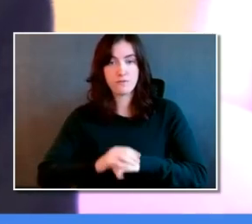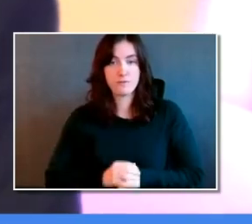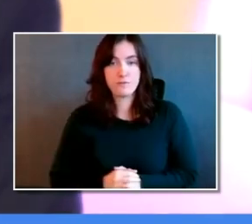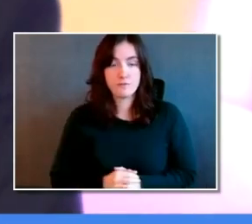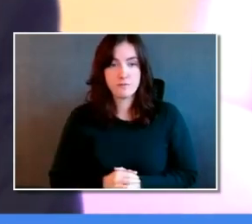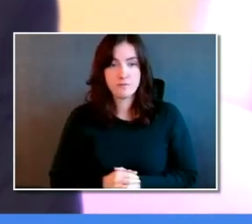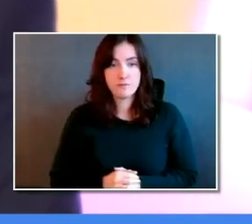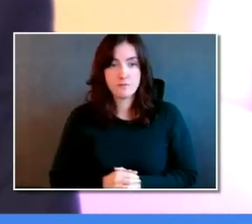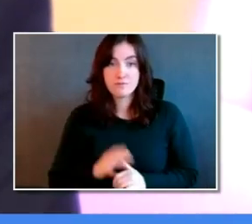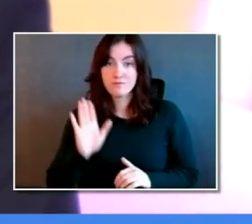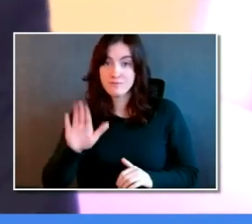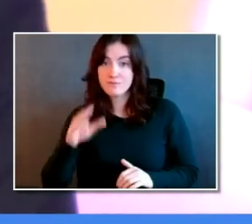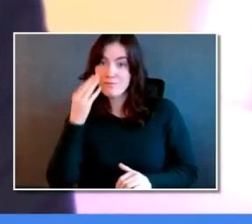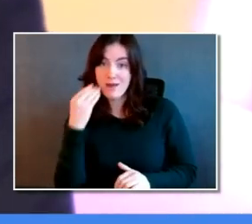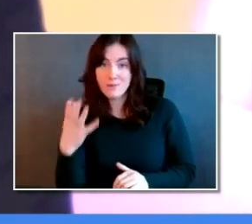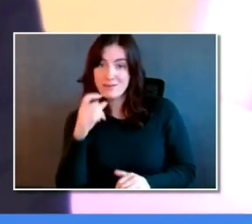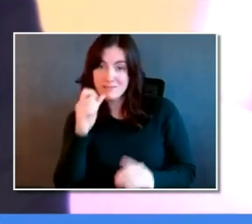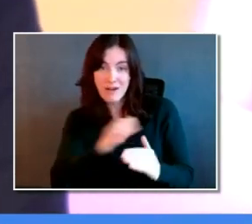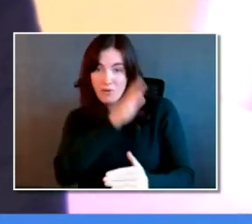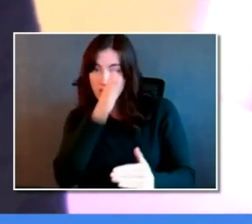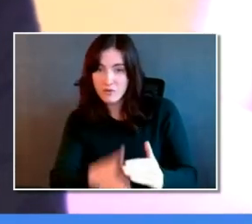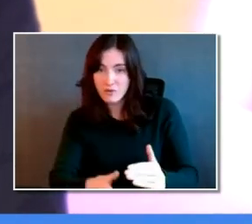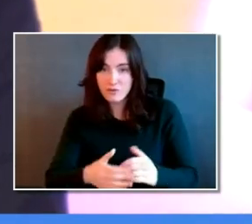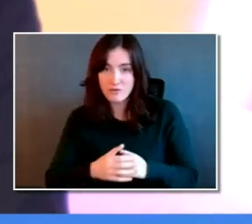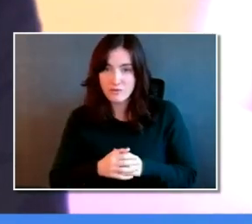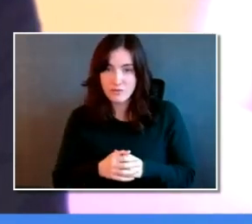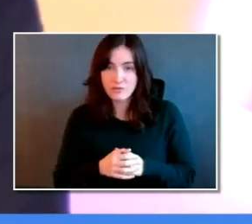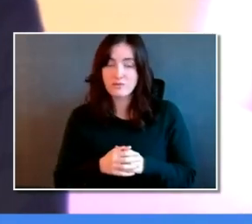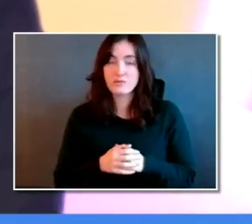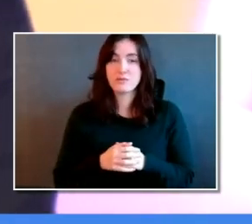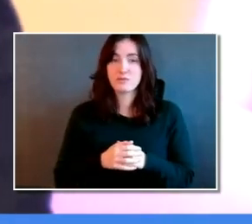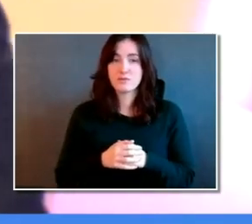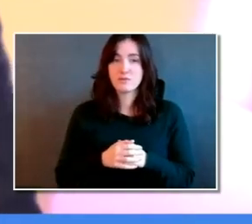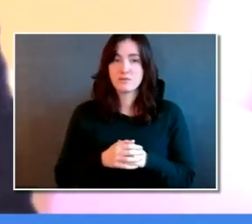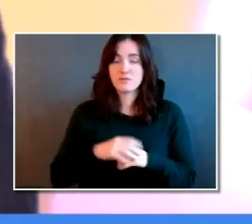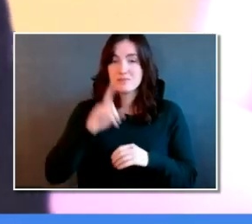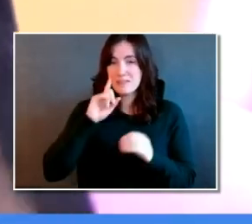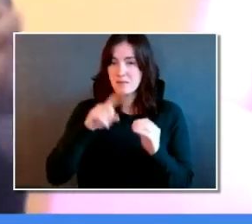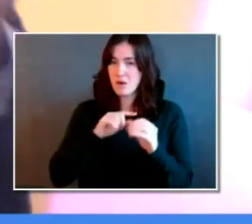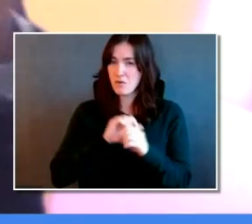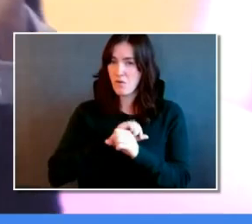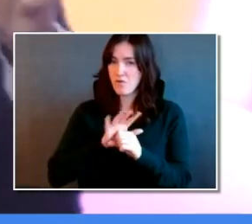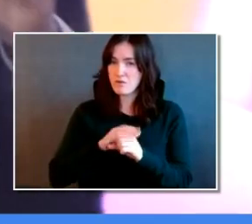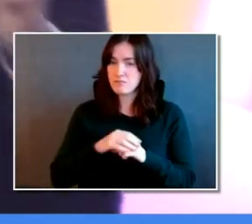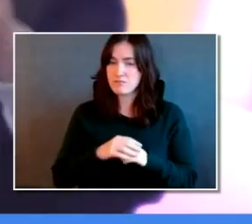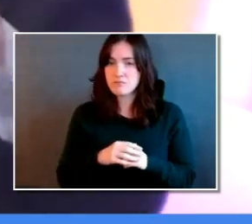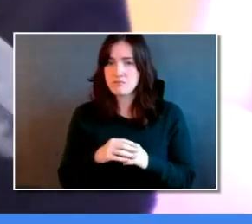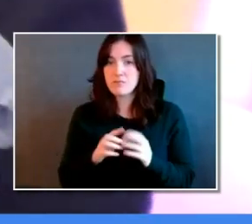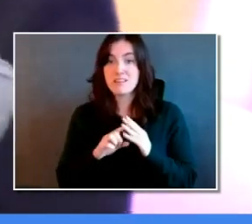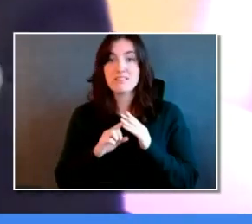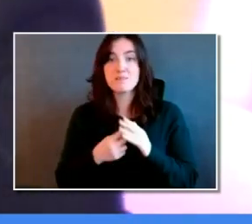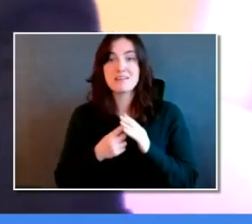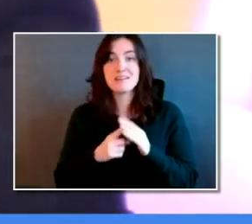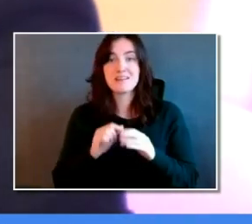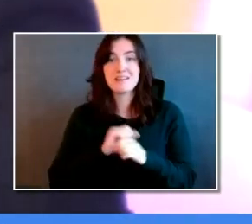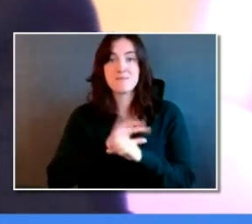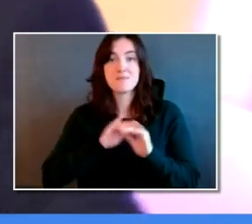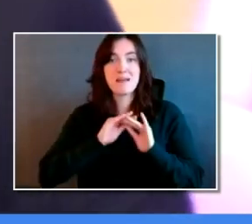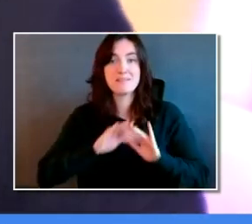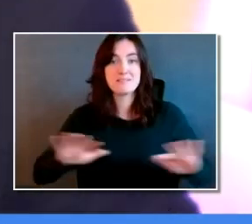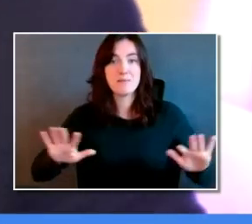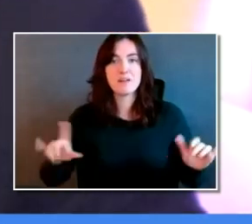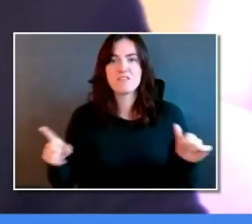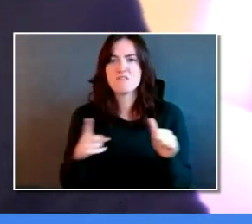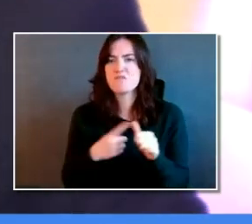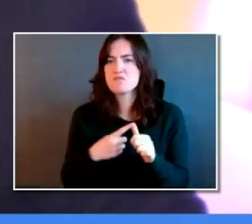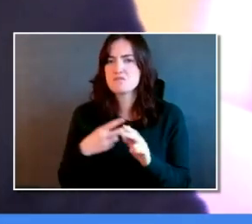which, by the way, is not over. Right? Think about COVID. At the beginning of the pandemic, the first couple of